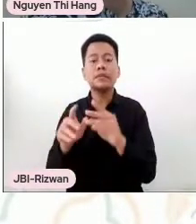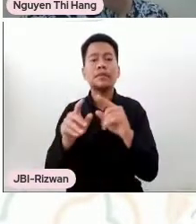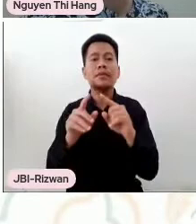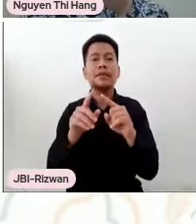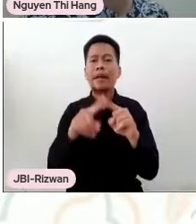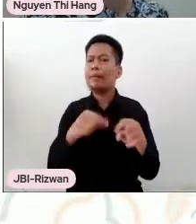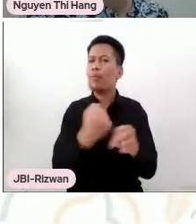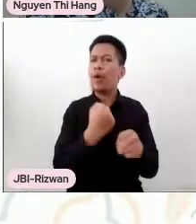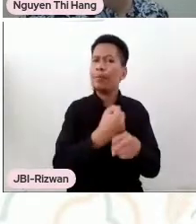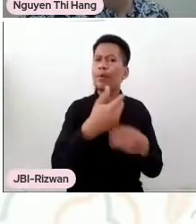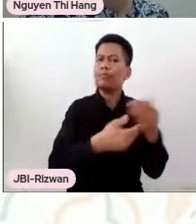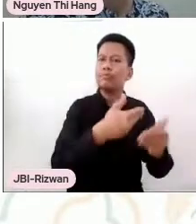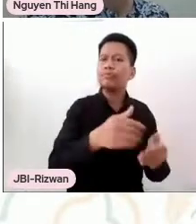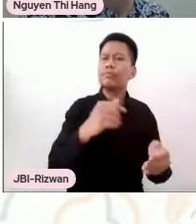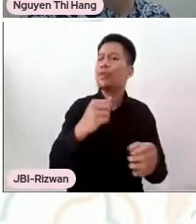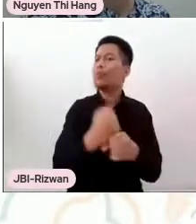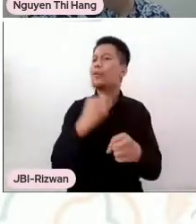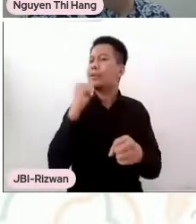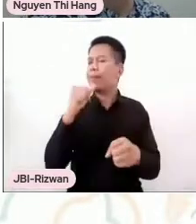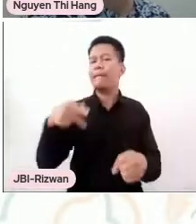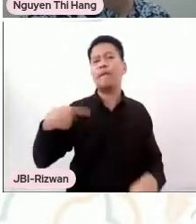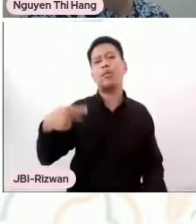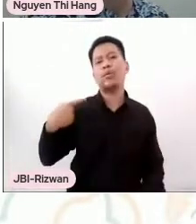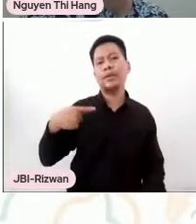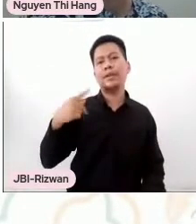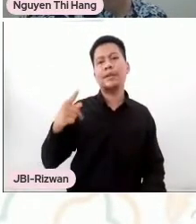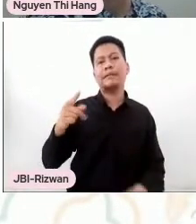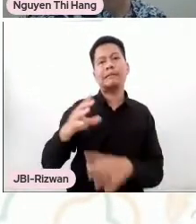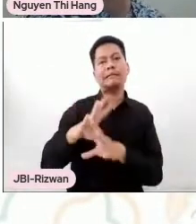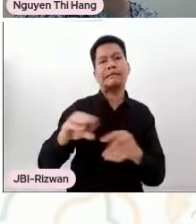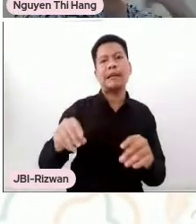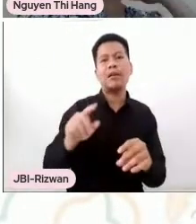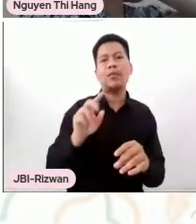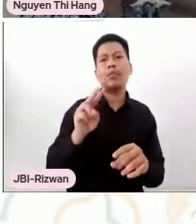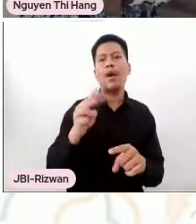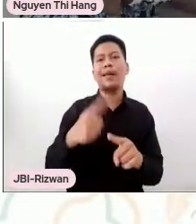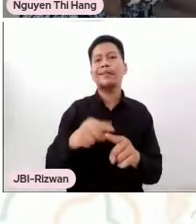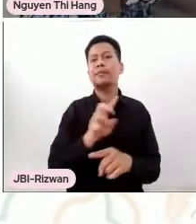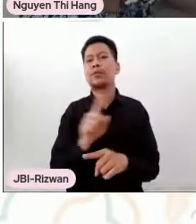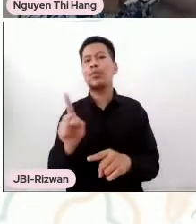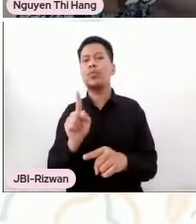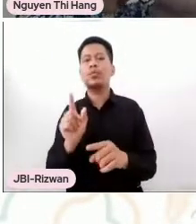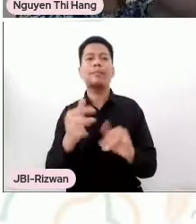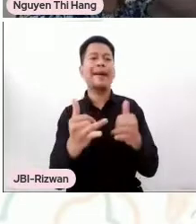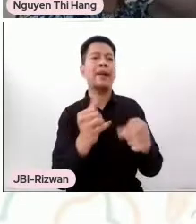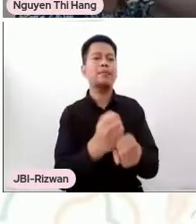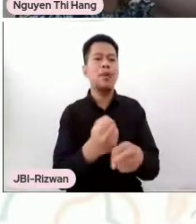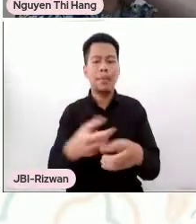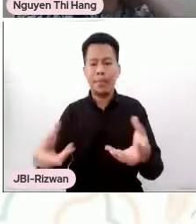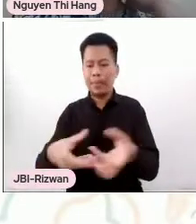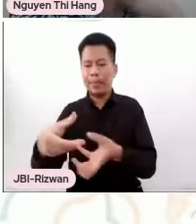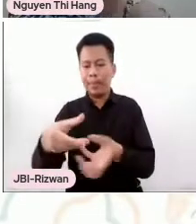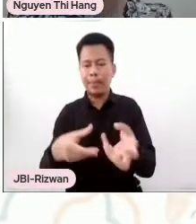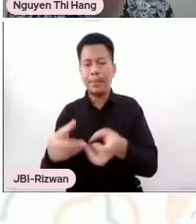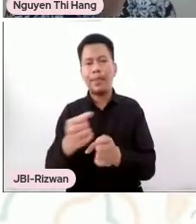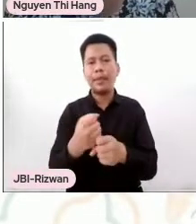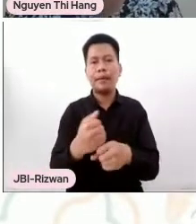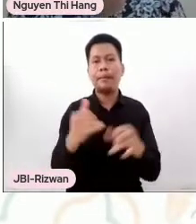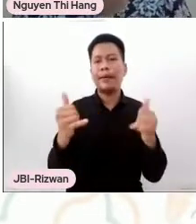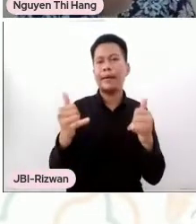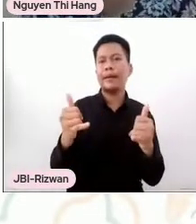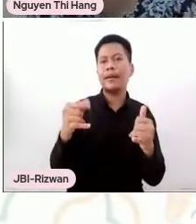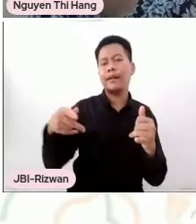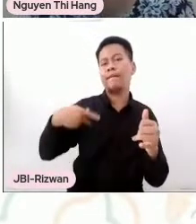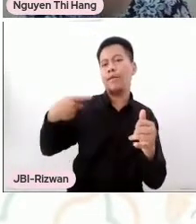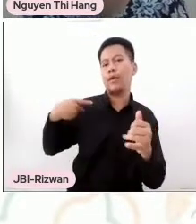Ada volunteer yang bekerja 2 kali seminggu untuk membuat mainan ya. Jadi ada volunteer yang membantu